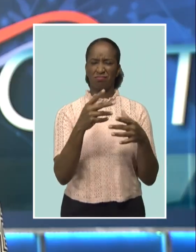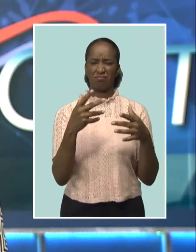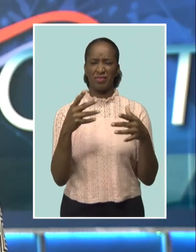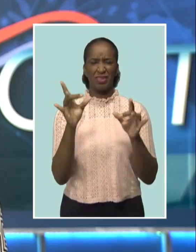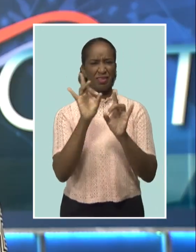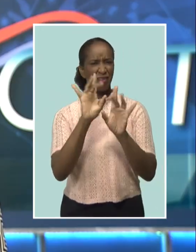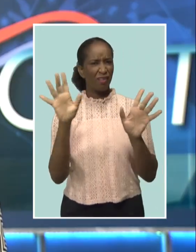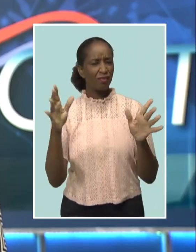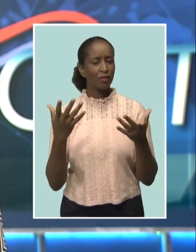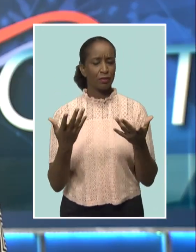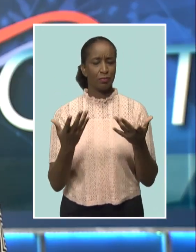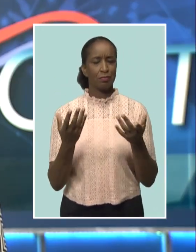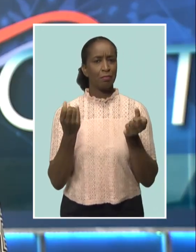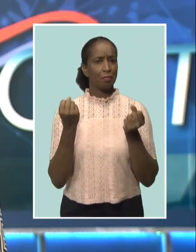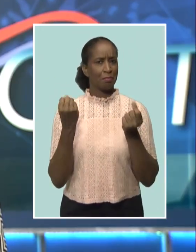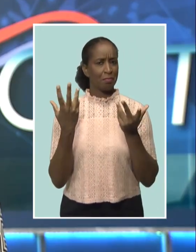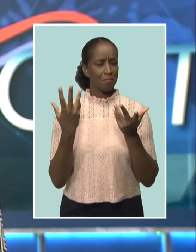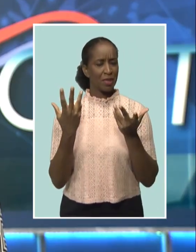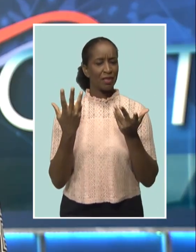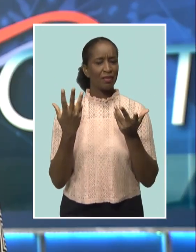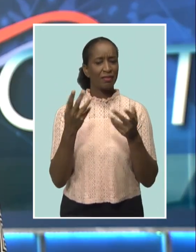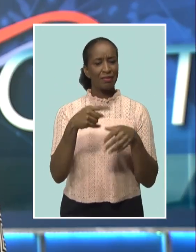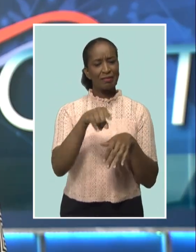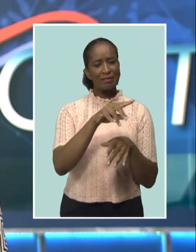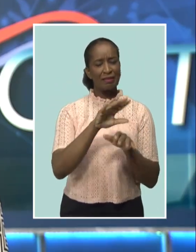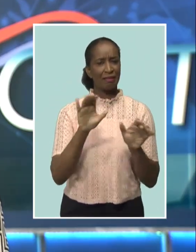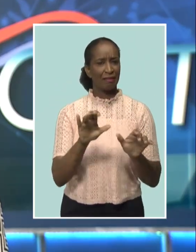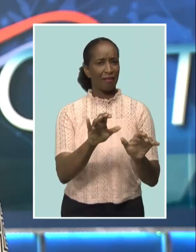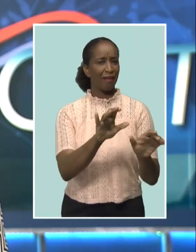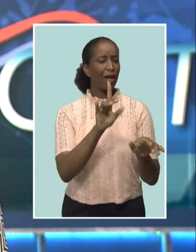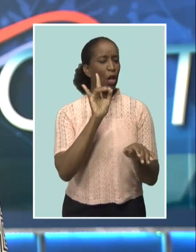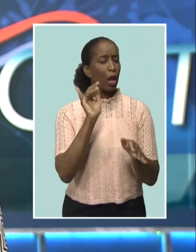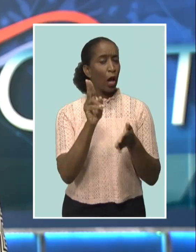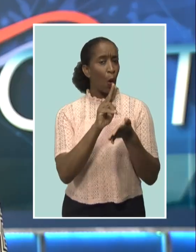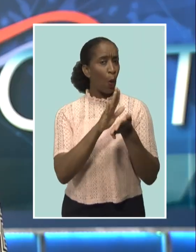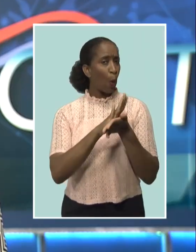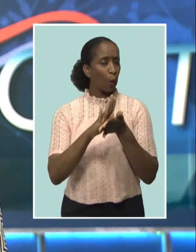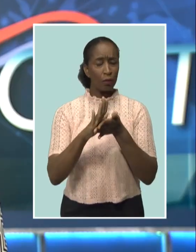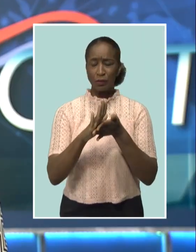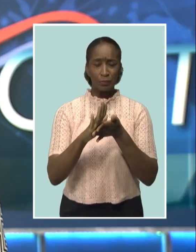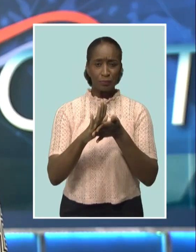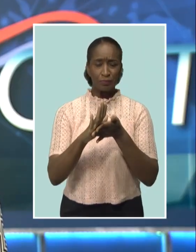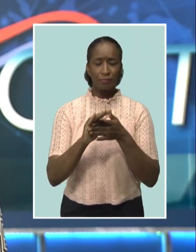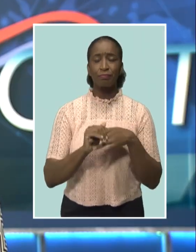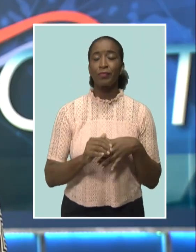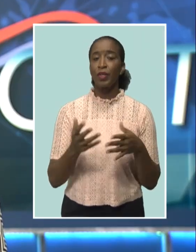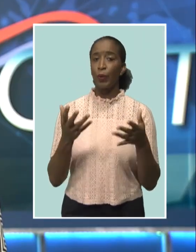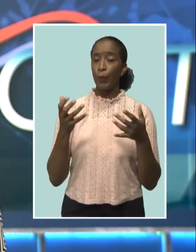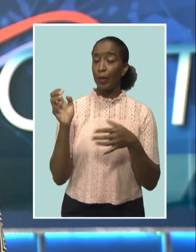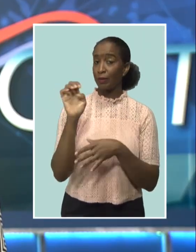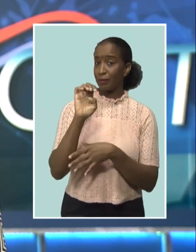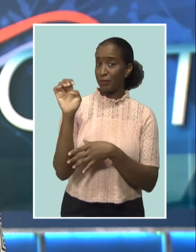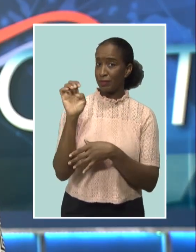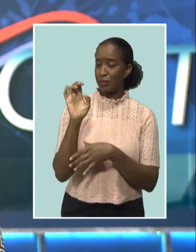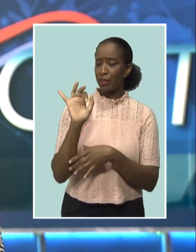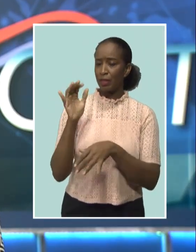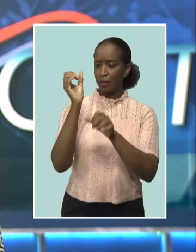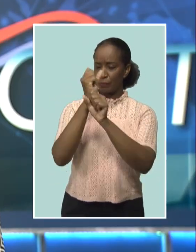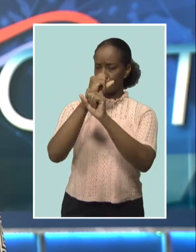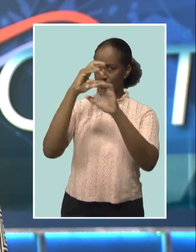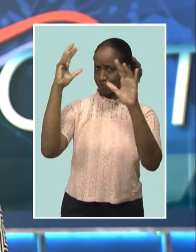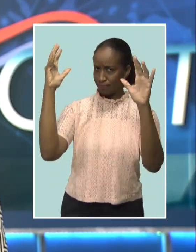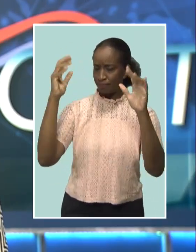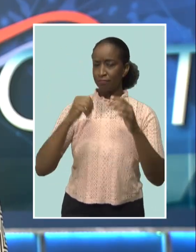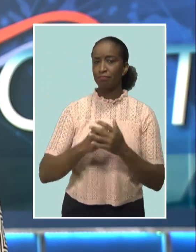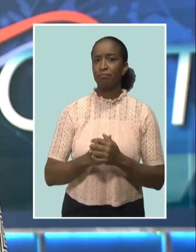for many turned out to be a not-so-holy experience. Reverend Athill-Horsford wants Easter and the symbolism of the holiday to